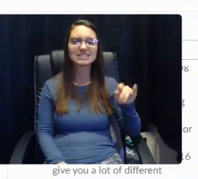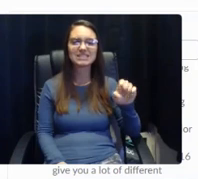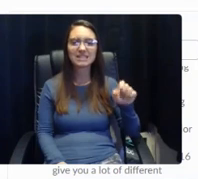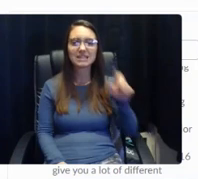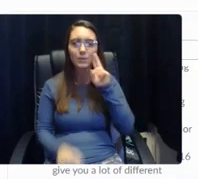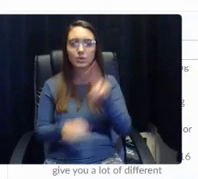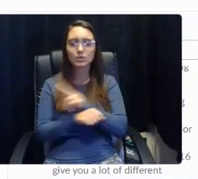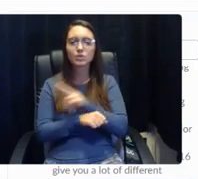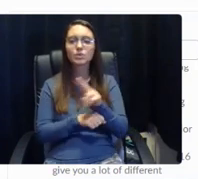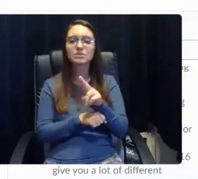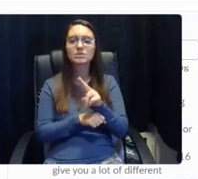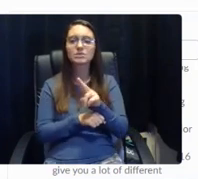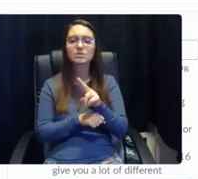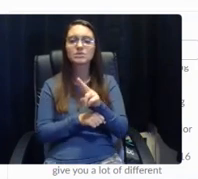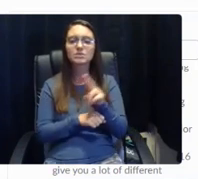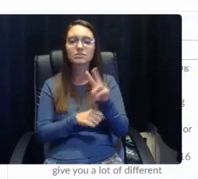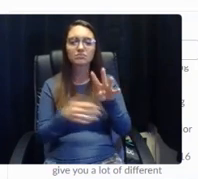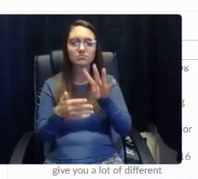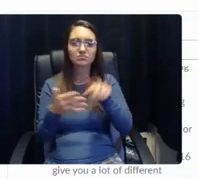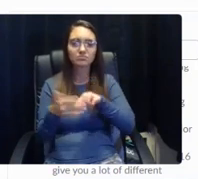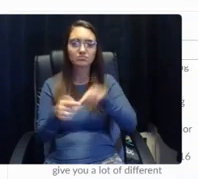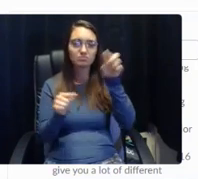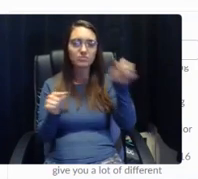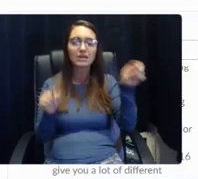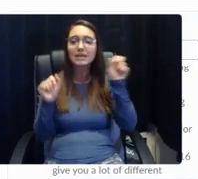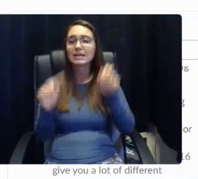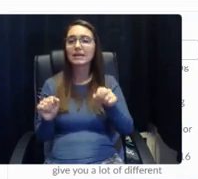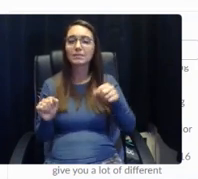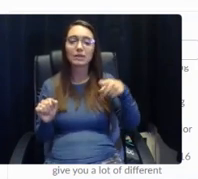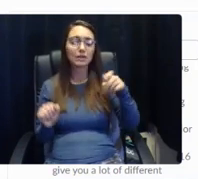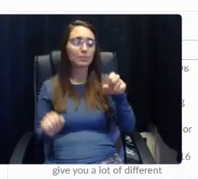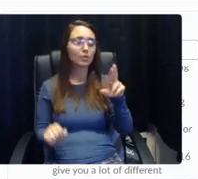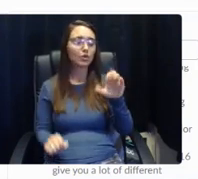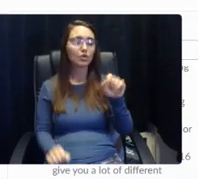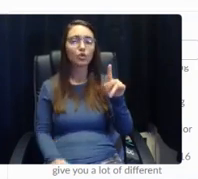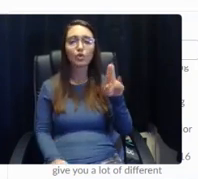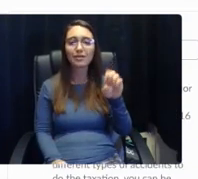know, it could be iodate, iodize, and also could be perchlorate and